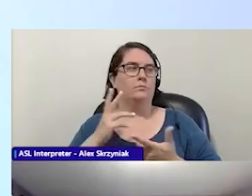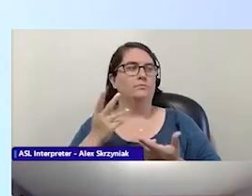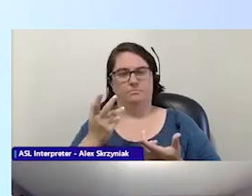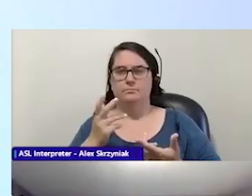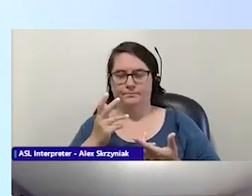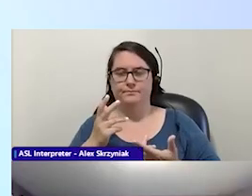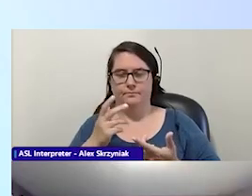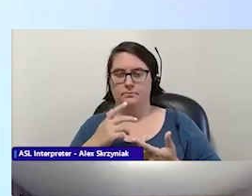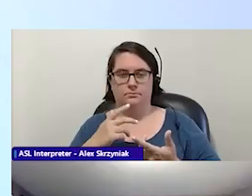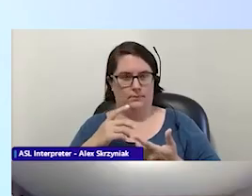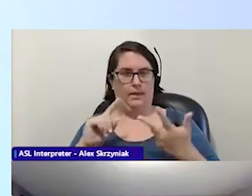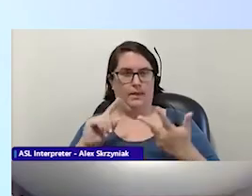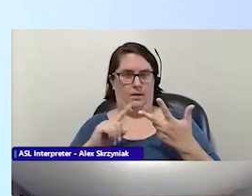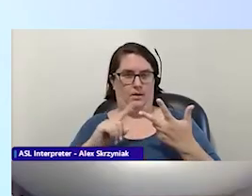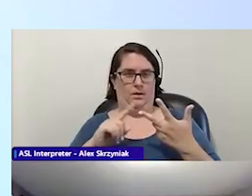relationships. Next slide.